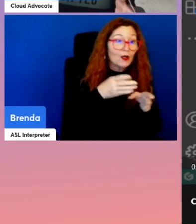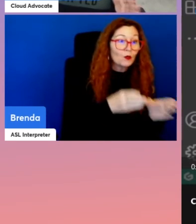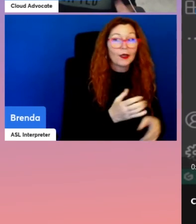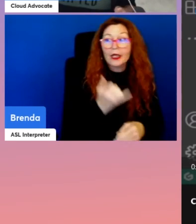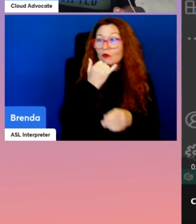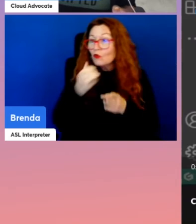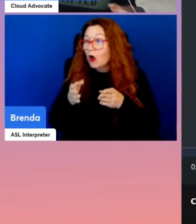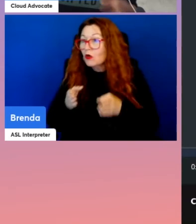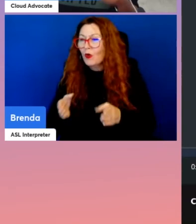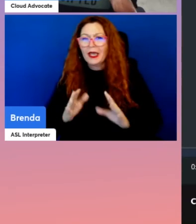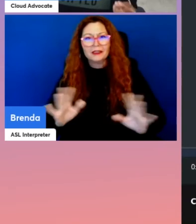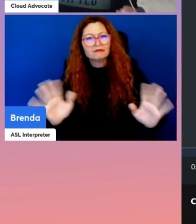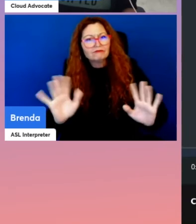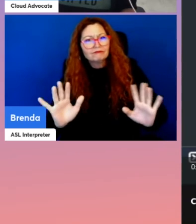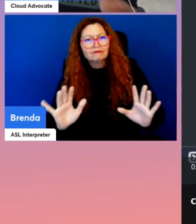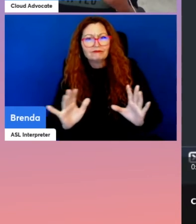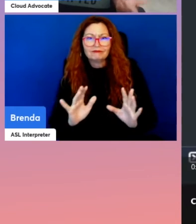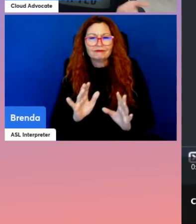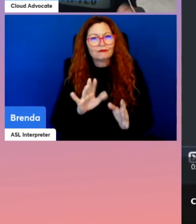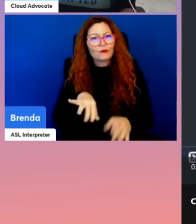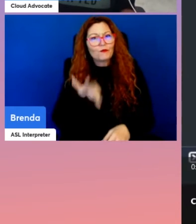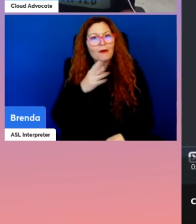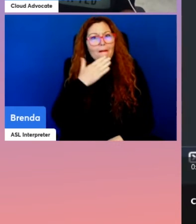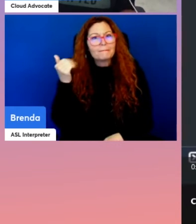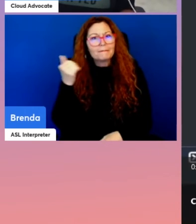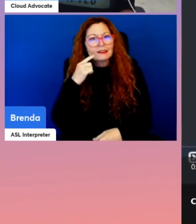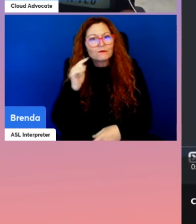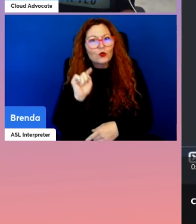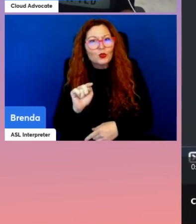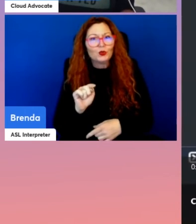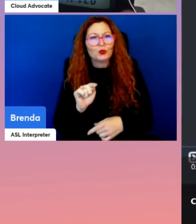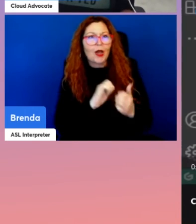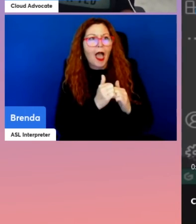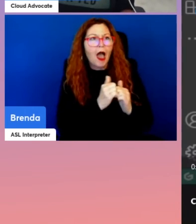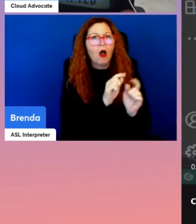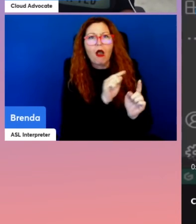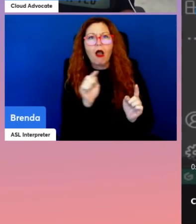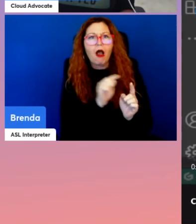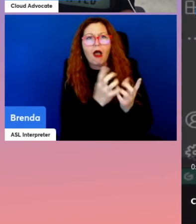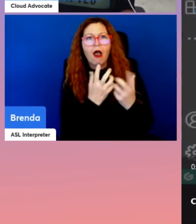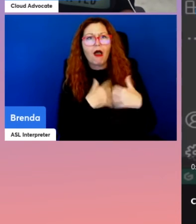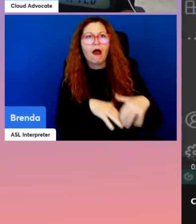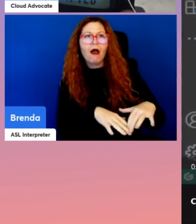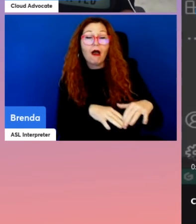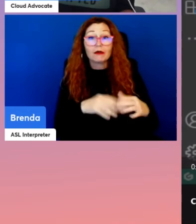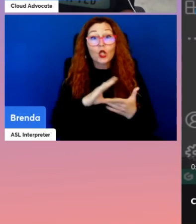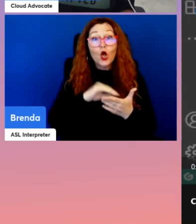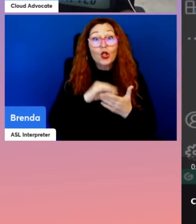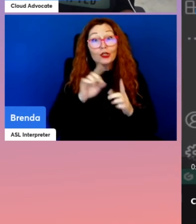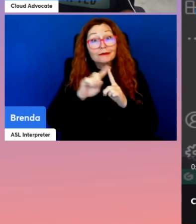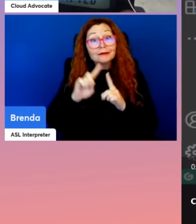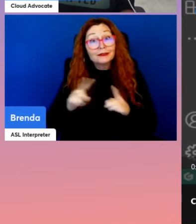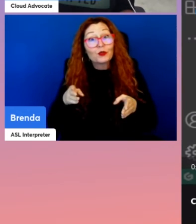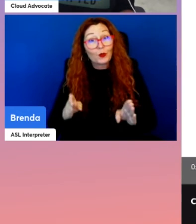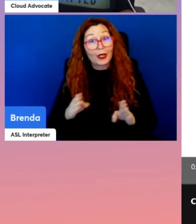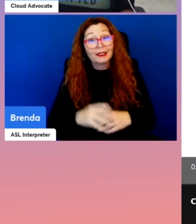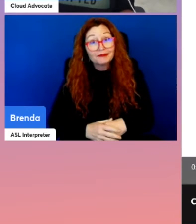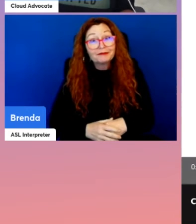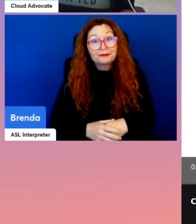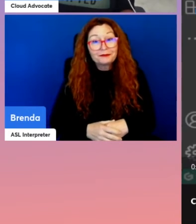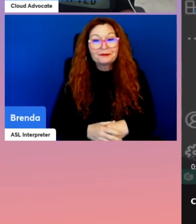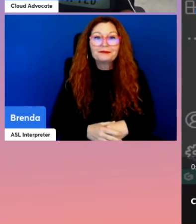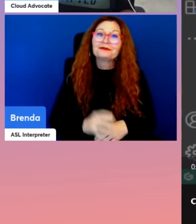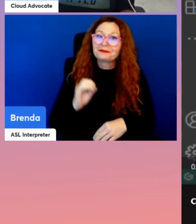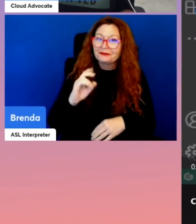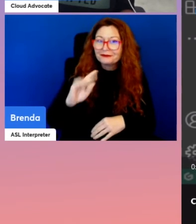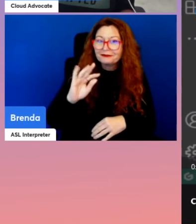do it what makes sense for you and learn different ways doing that. Okay, so all right, I got